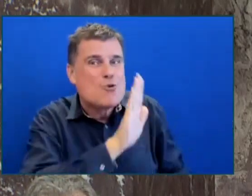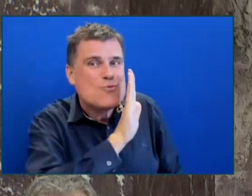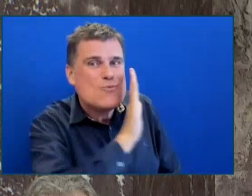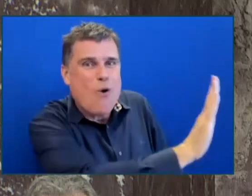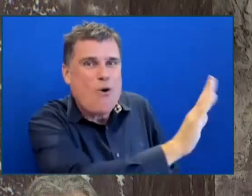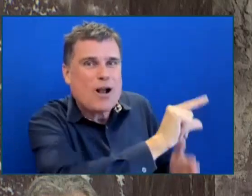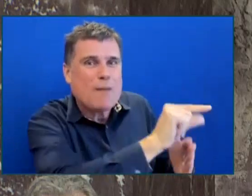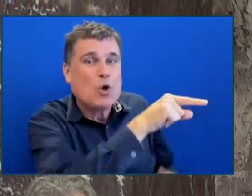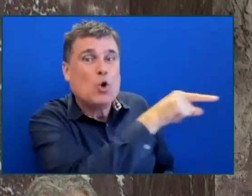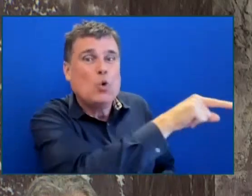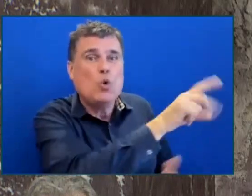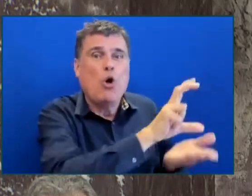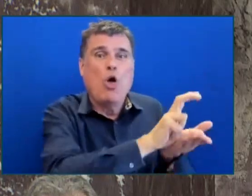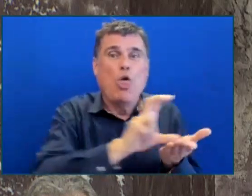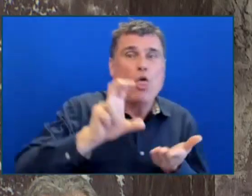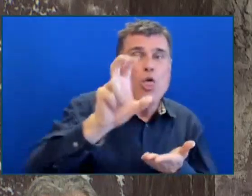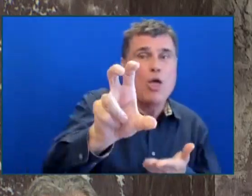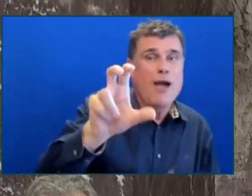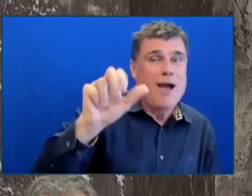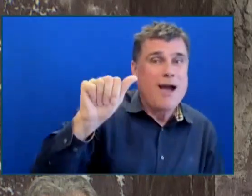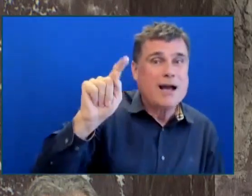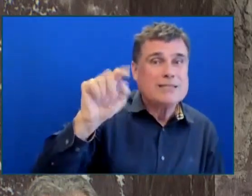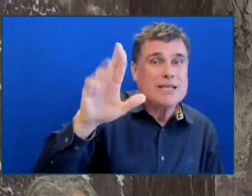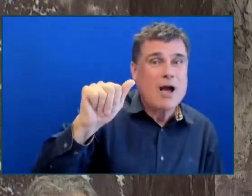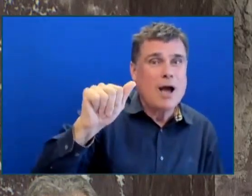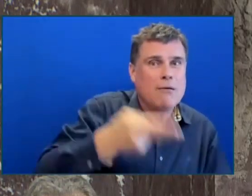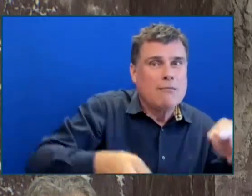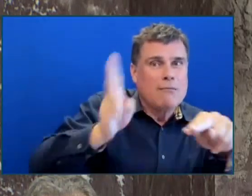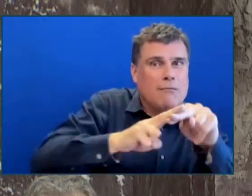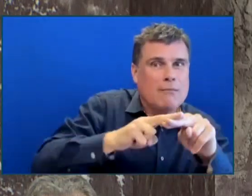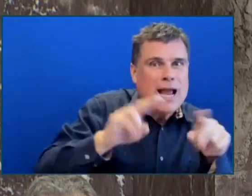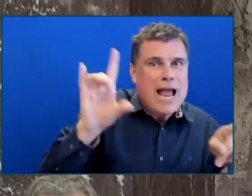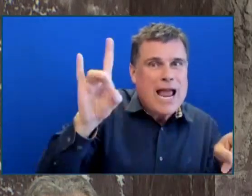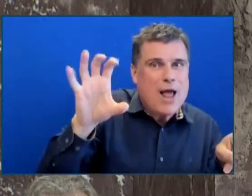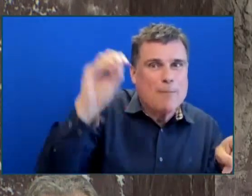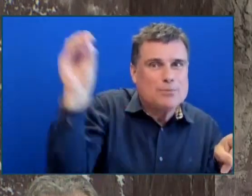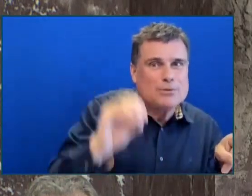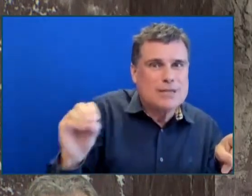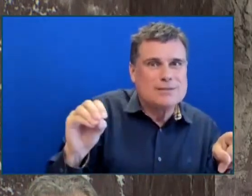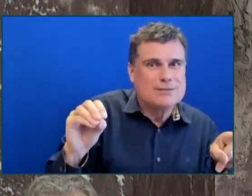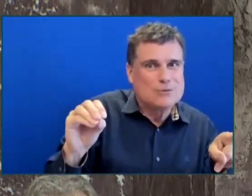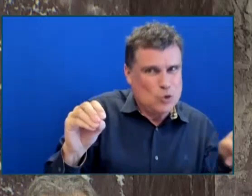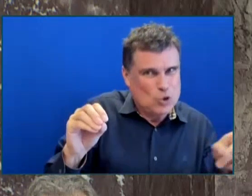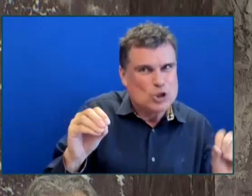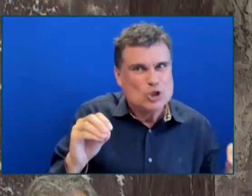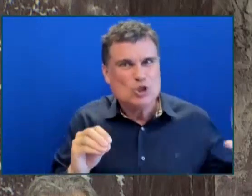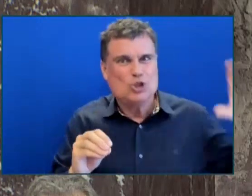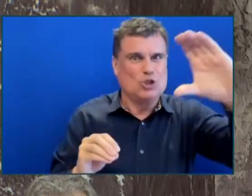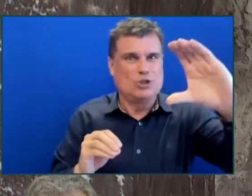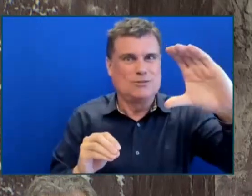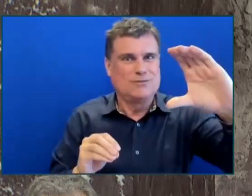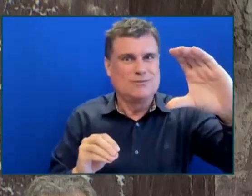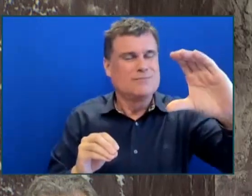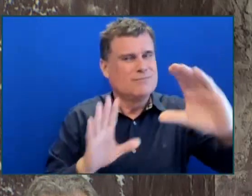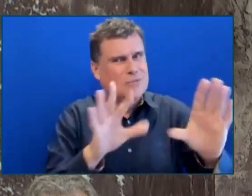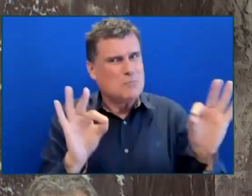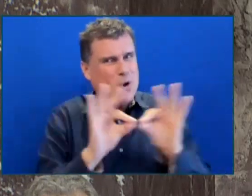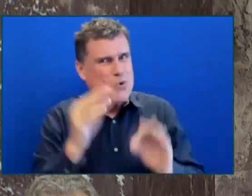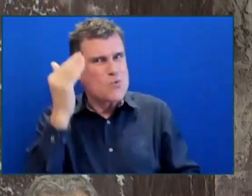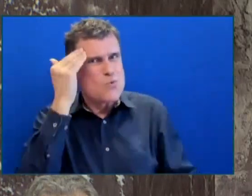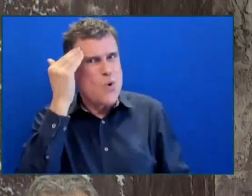talk about the period of the pandemic. And I think it's important to note, Honourable Speaker, that during the pandemic, yes, we made historic level